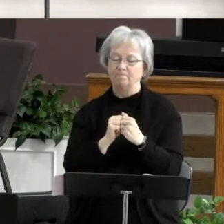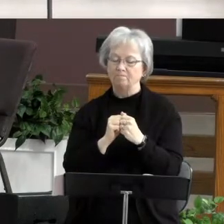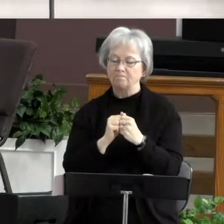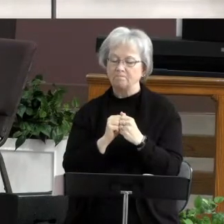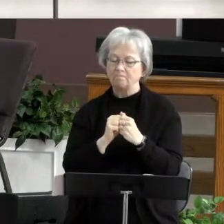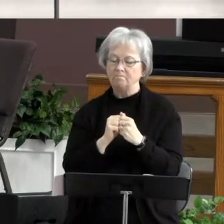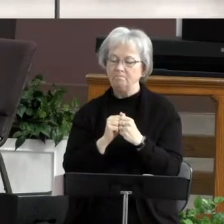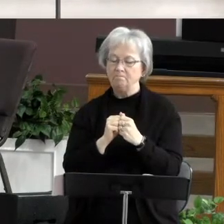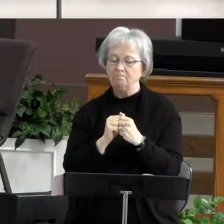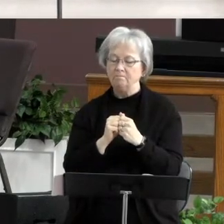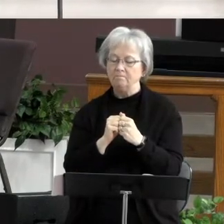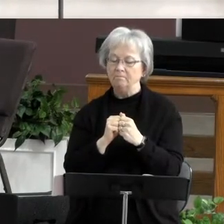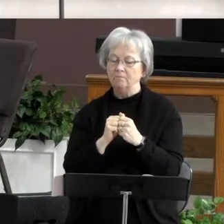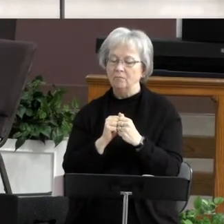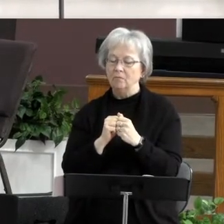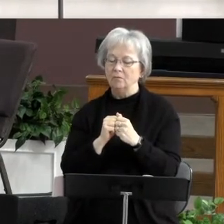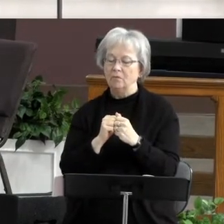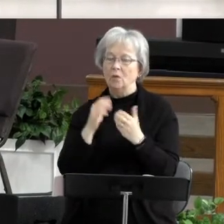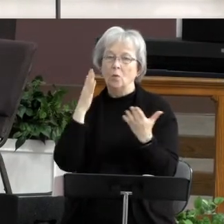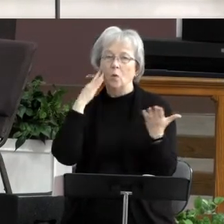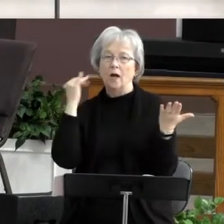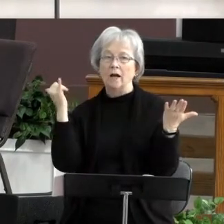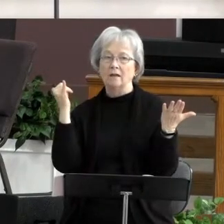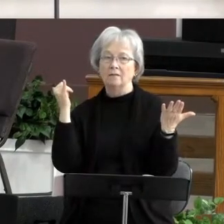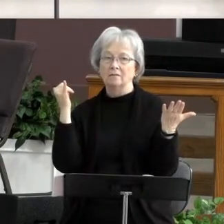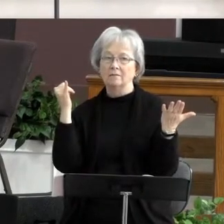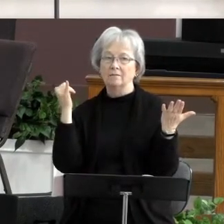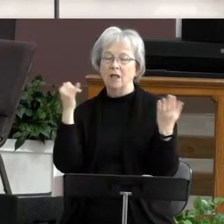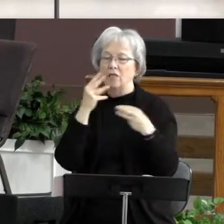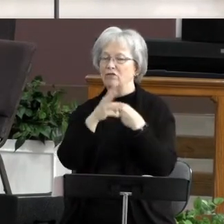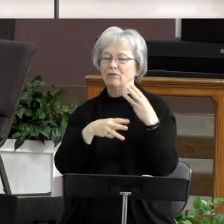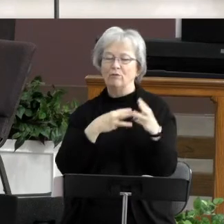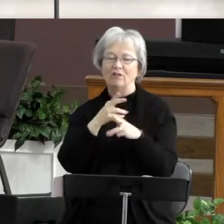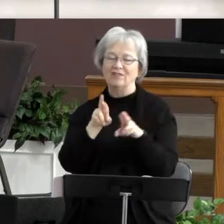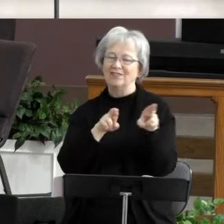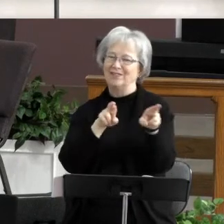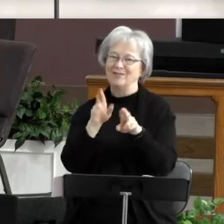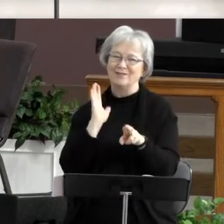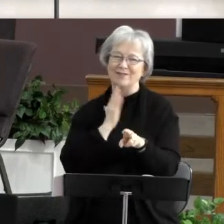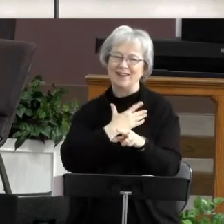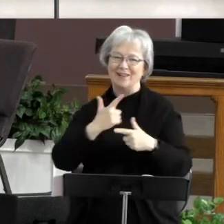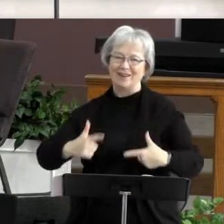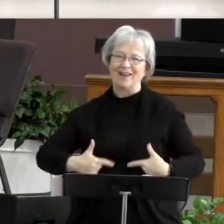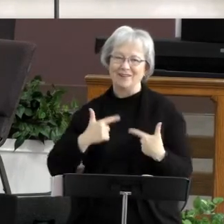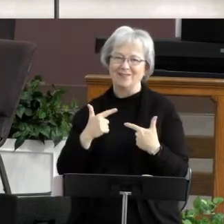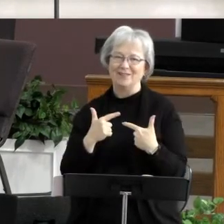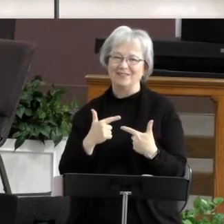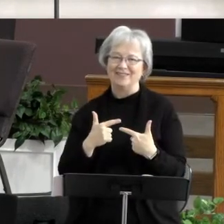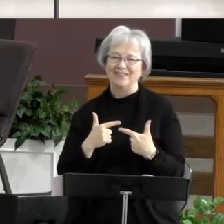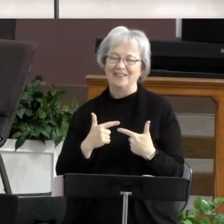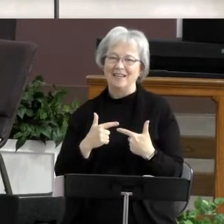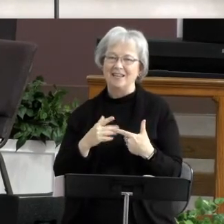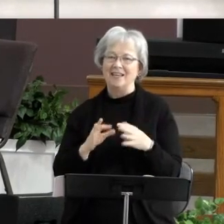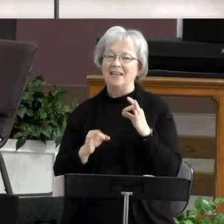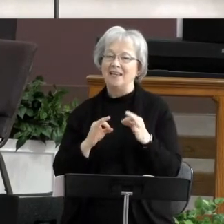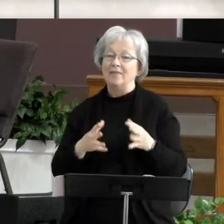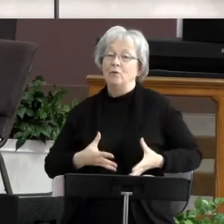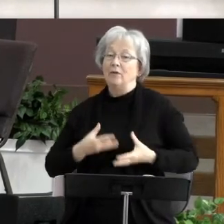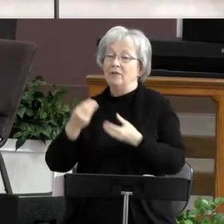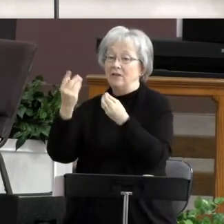Because the world is not in control of our lives. if we've turned that over to God.